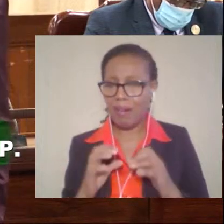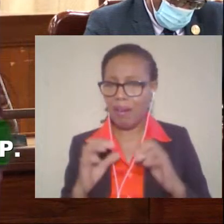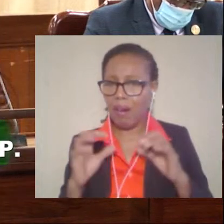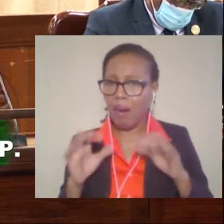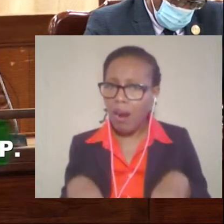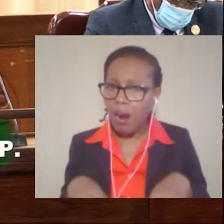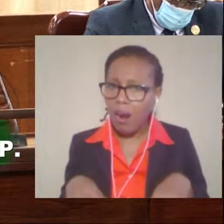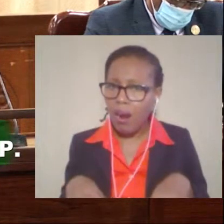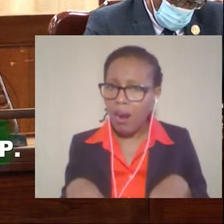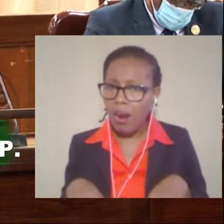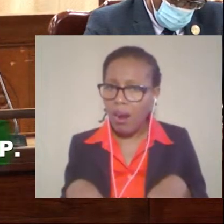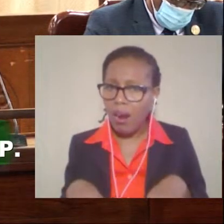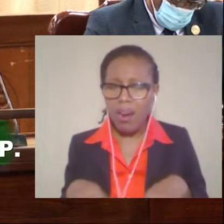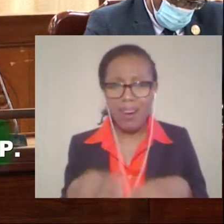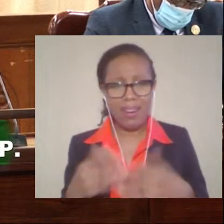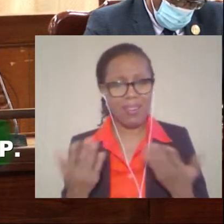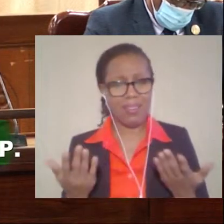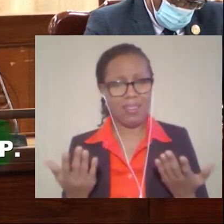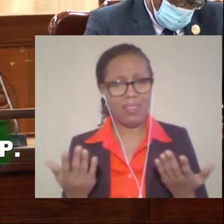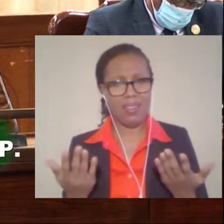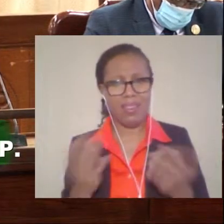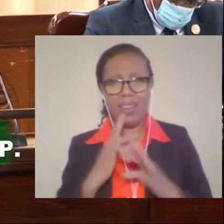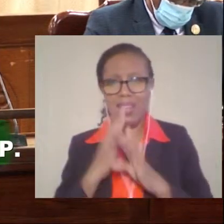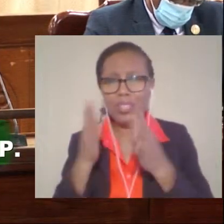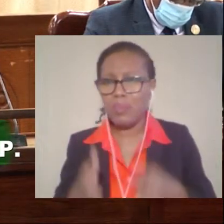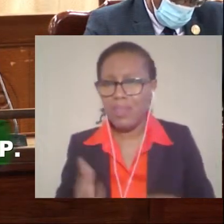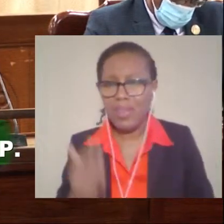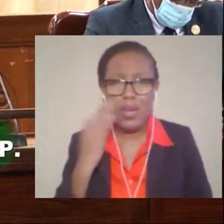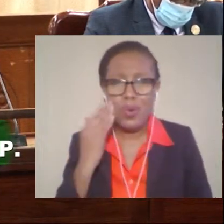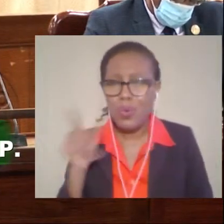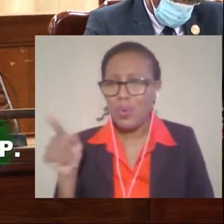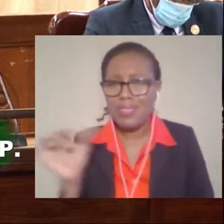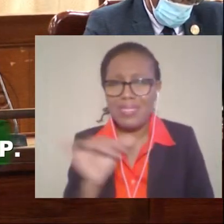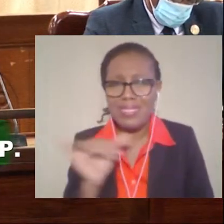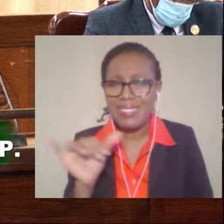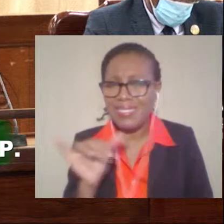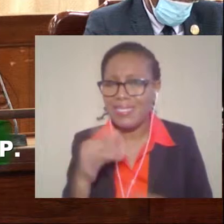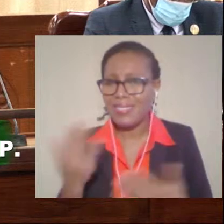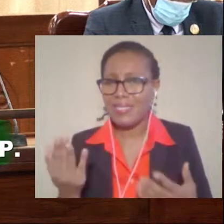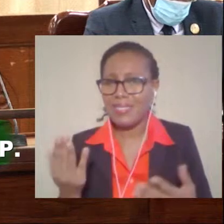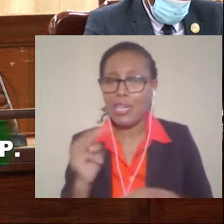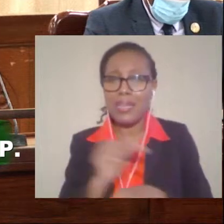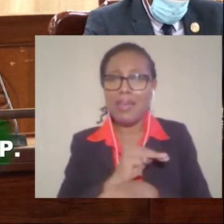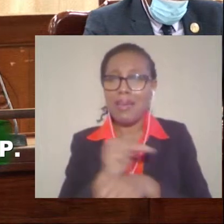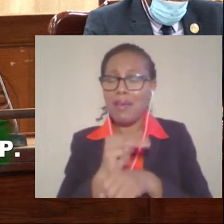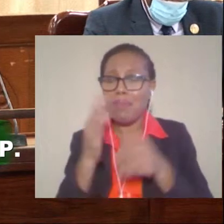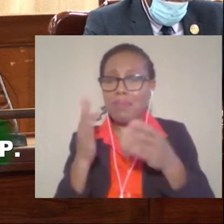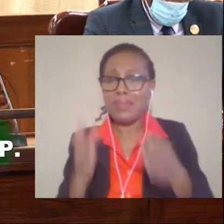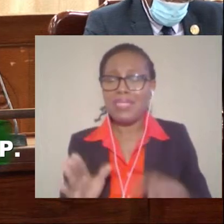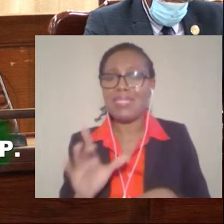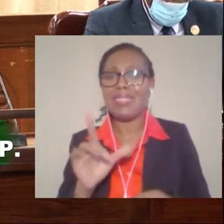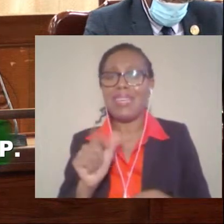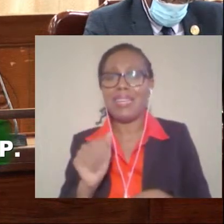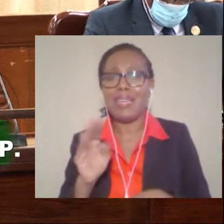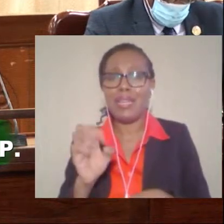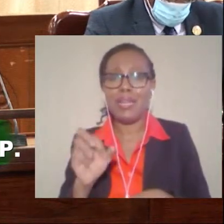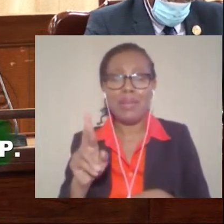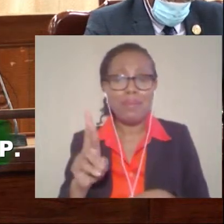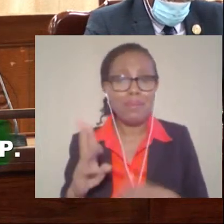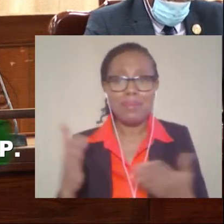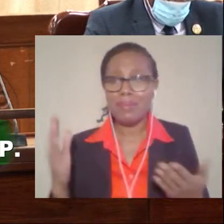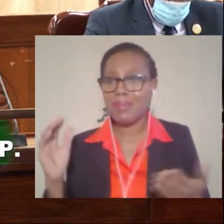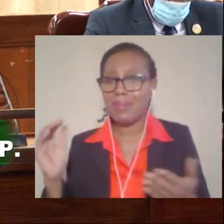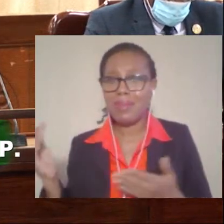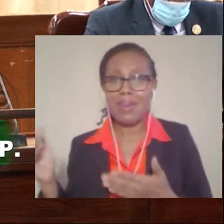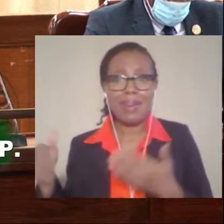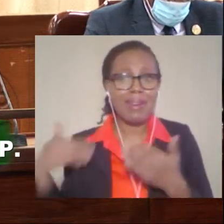Mr. Speaker, that a Minister of Labor will come to this Honorable House to debate the estimates and not know what